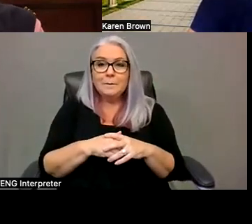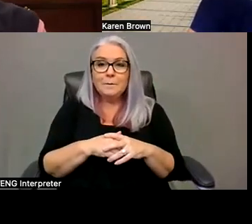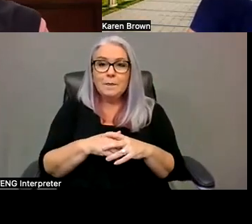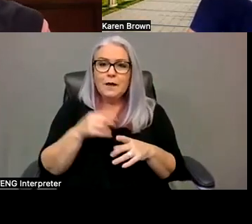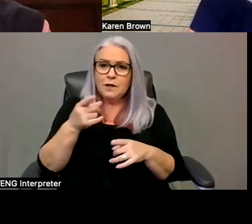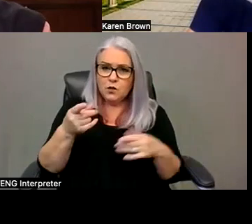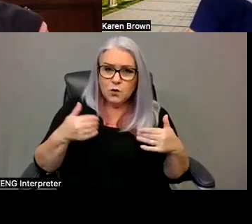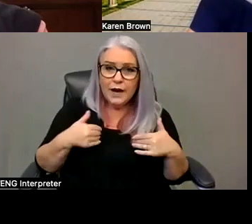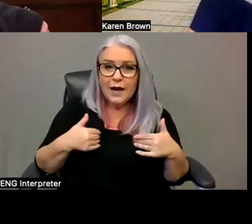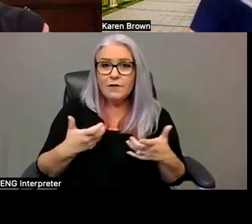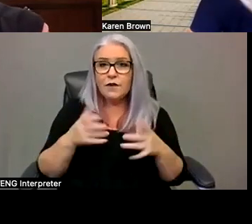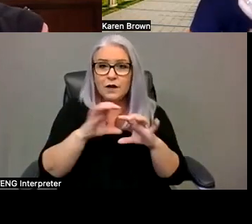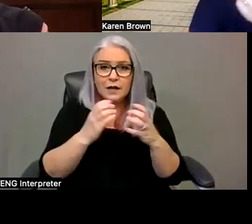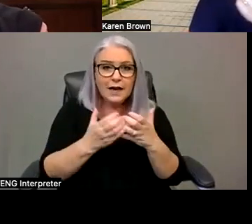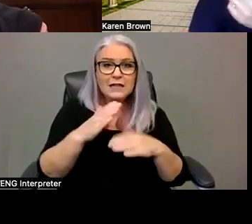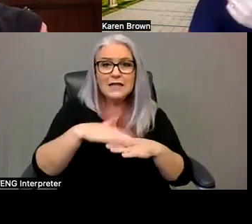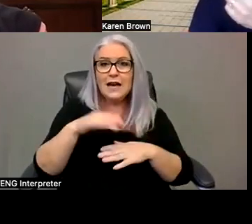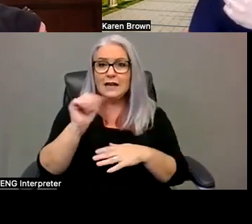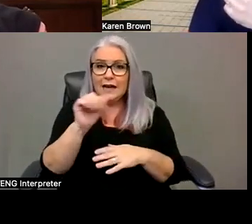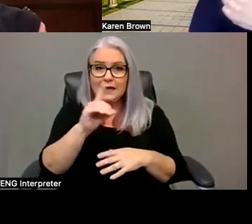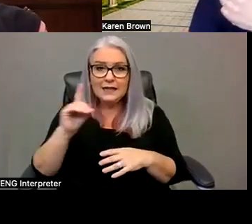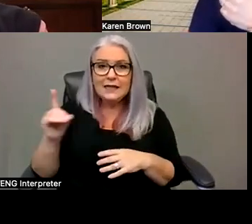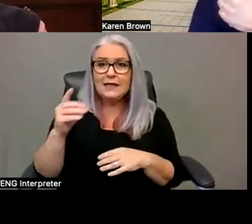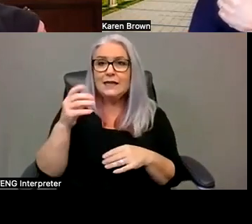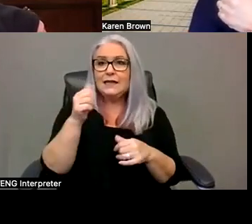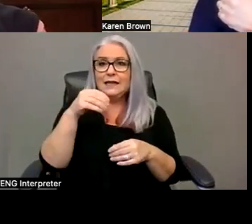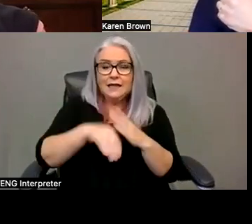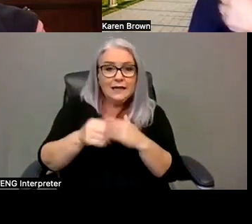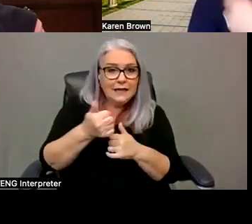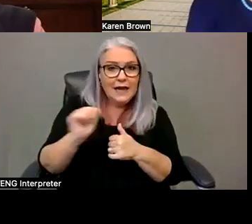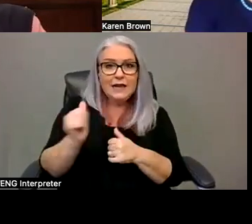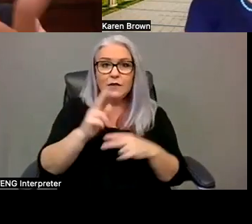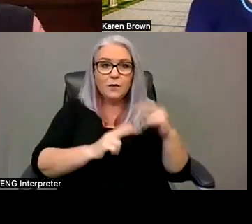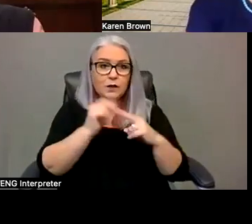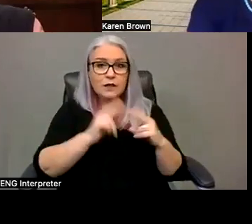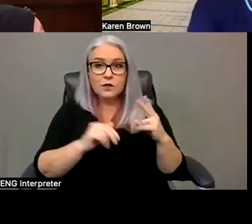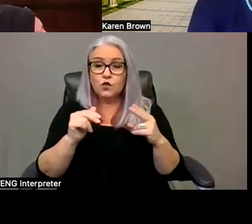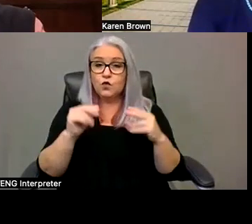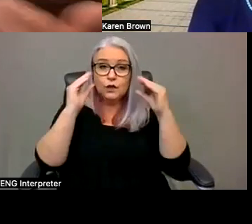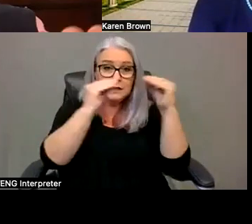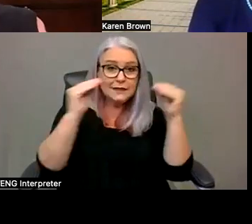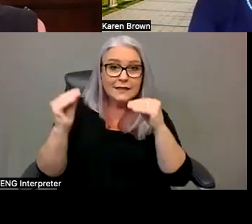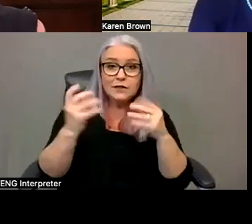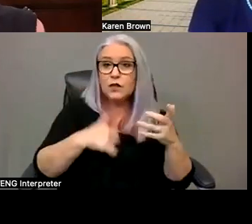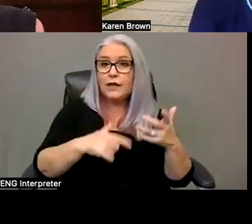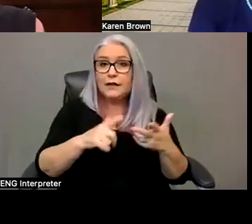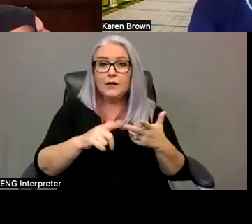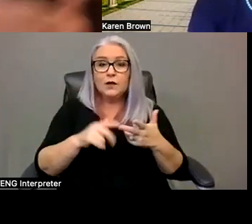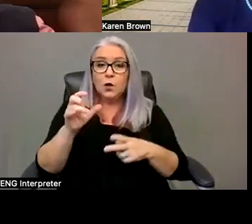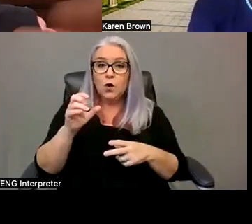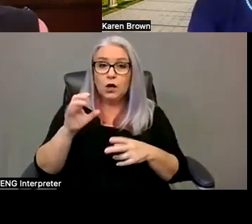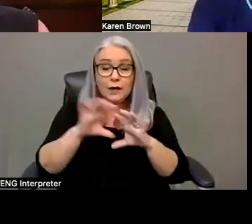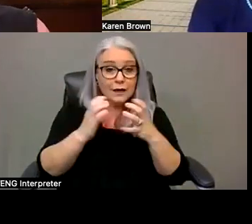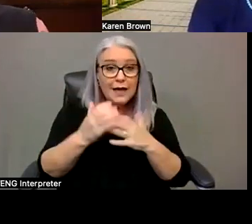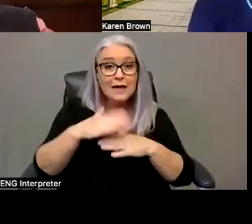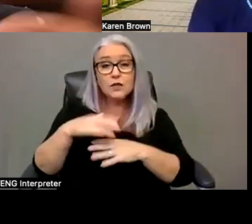on AEDs in any of the buildings to teach people how to, save a life? Did you ever have a class on CPR? Did you